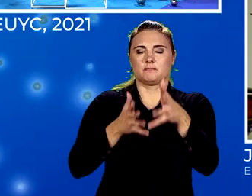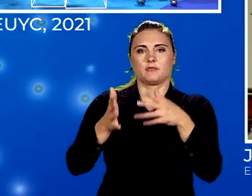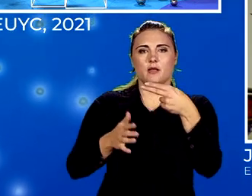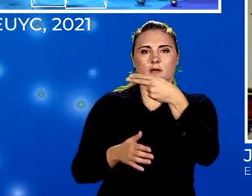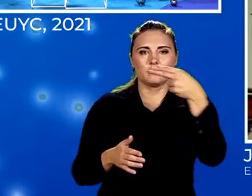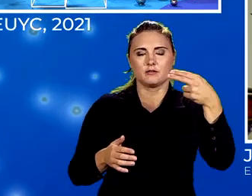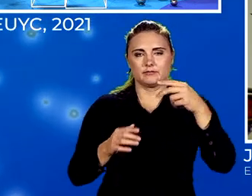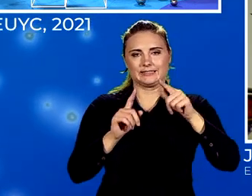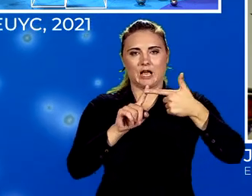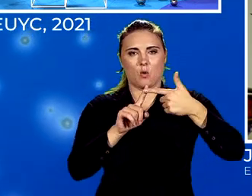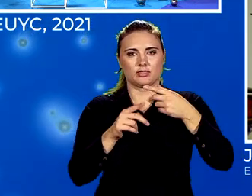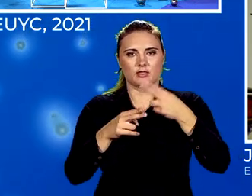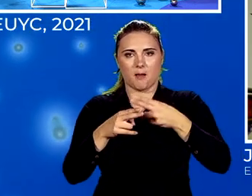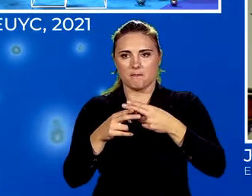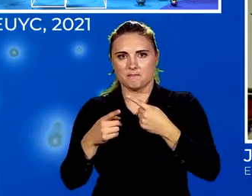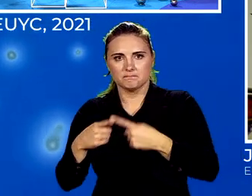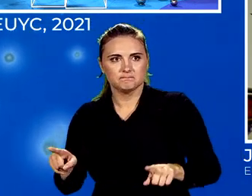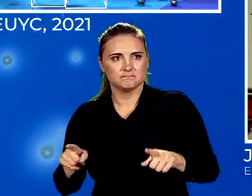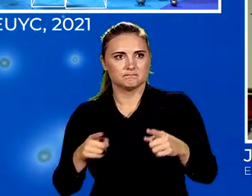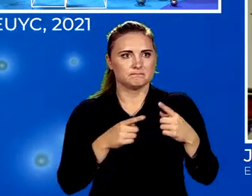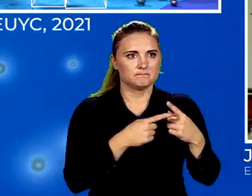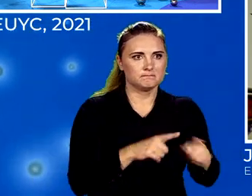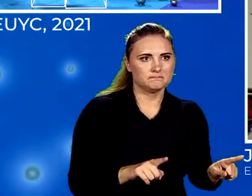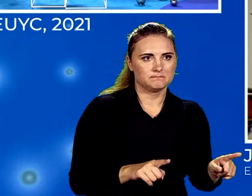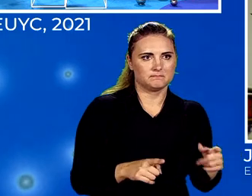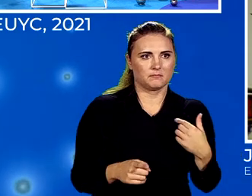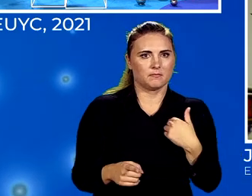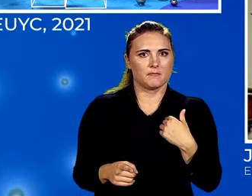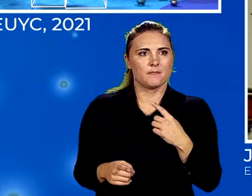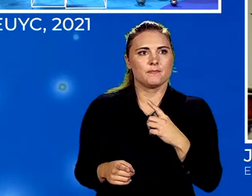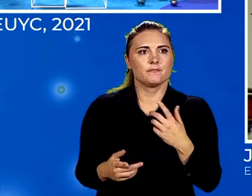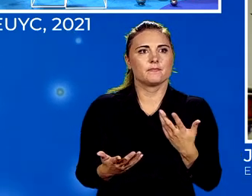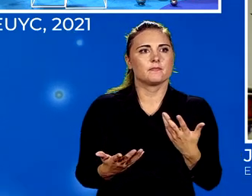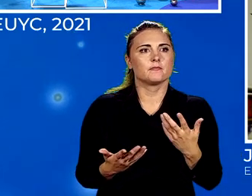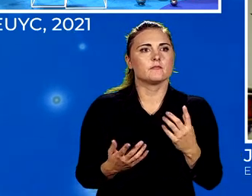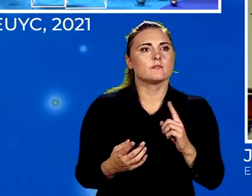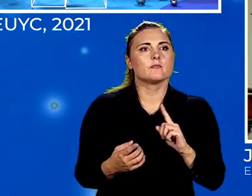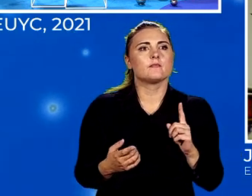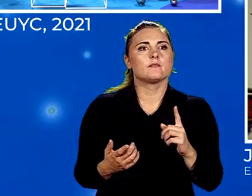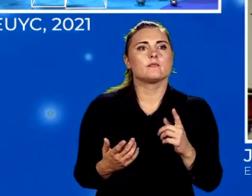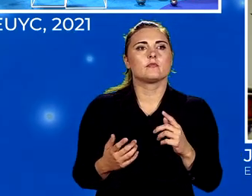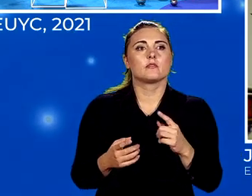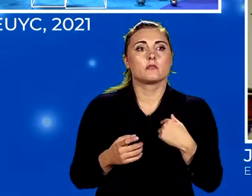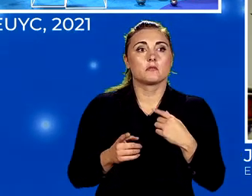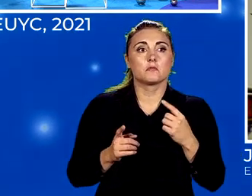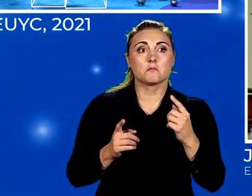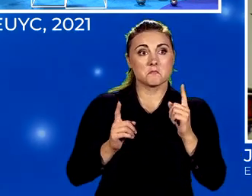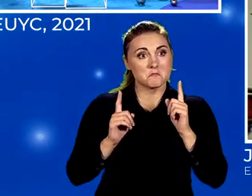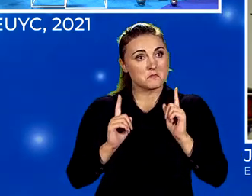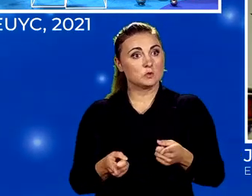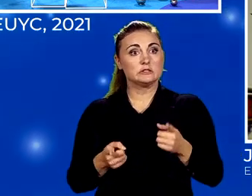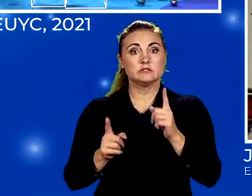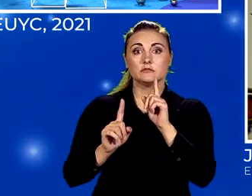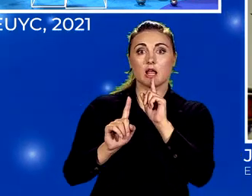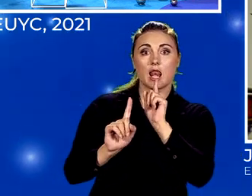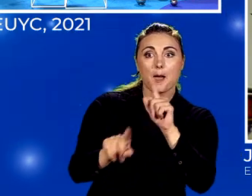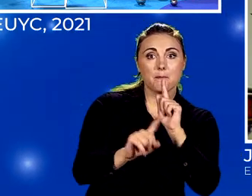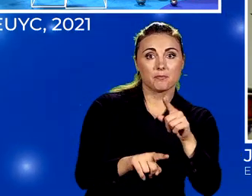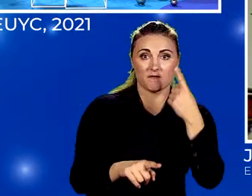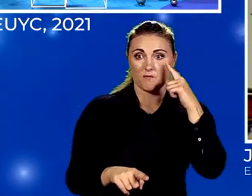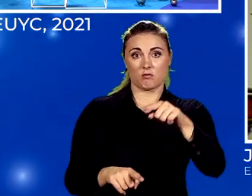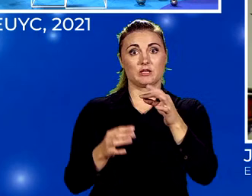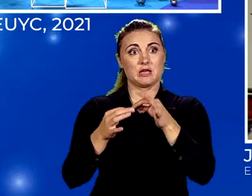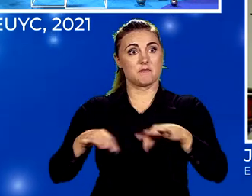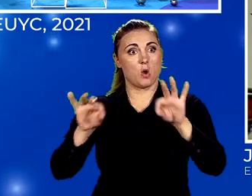We do not get to answer substantive questions. I get to talk about how to be a good delegate, but